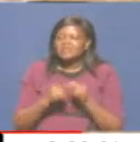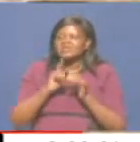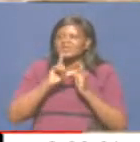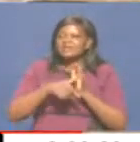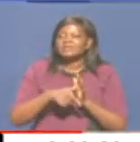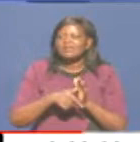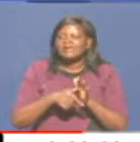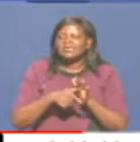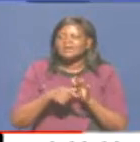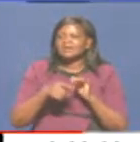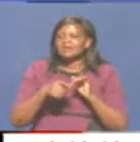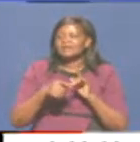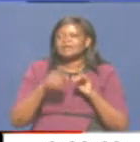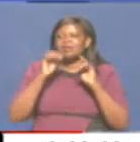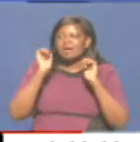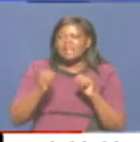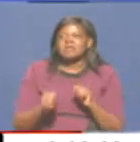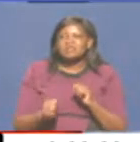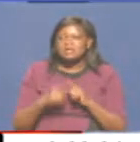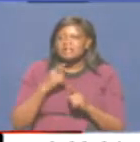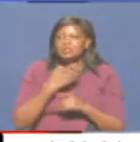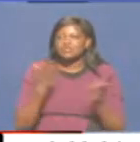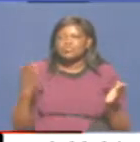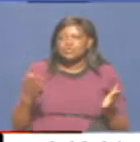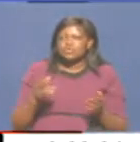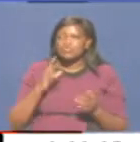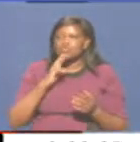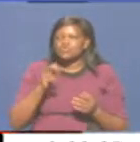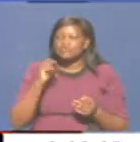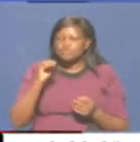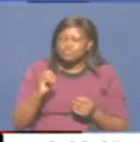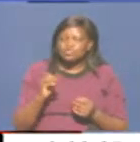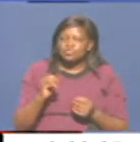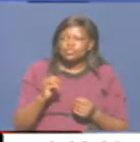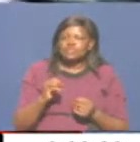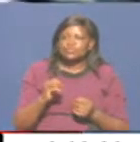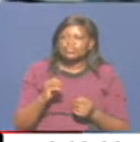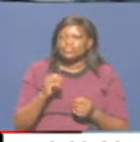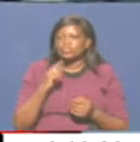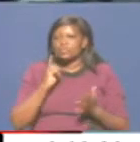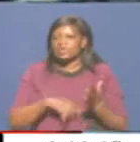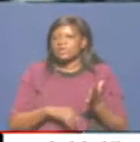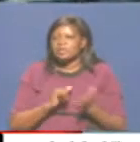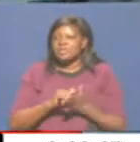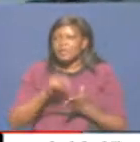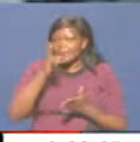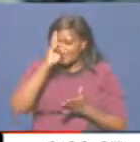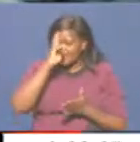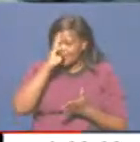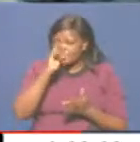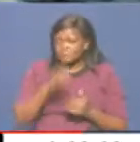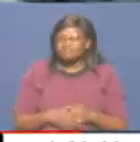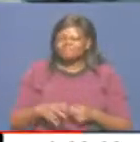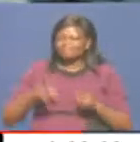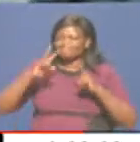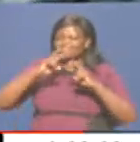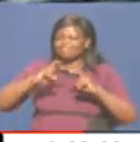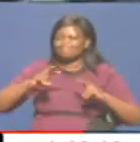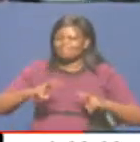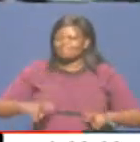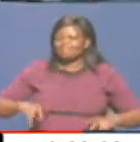wewe atakutenda. According to Ruiru DCIO Justice Ombati, the police will stop at nothing until